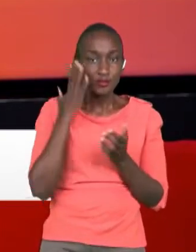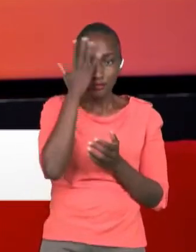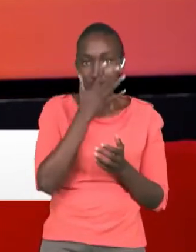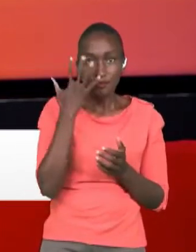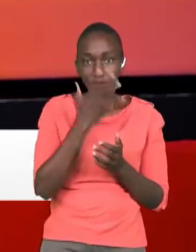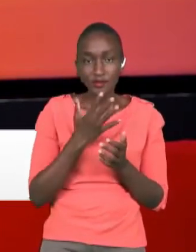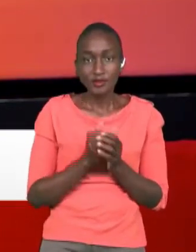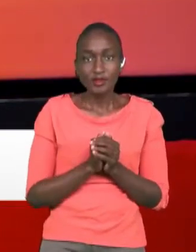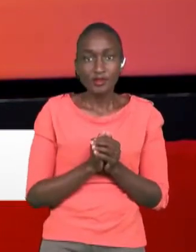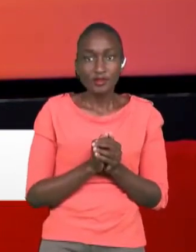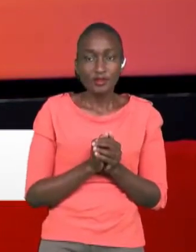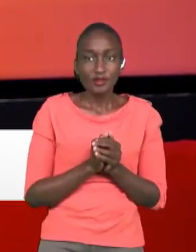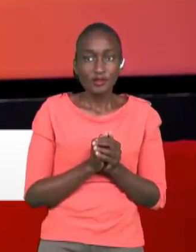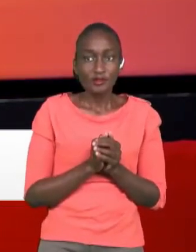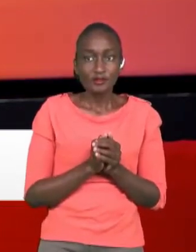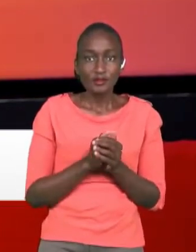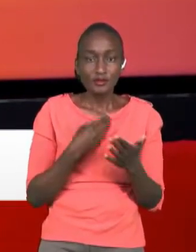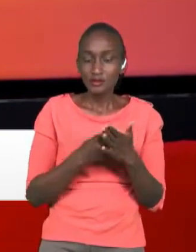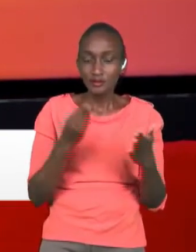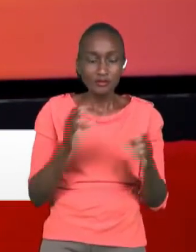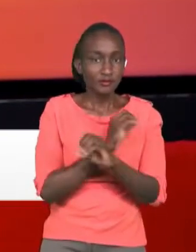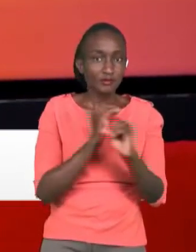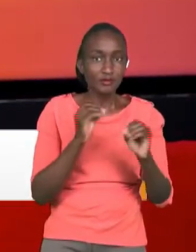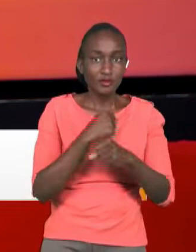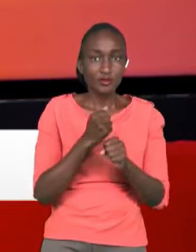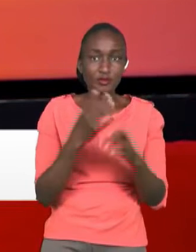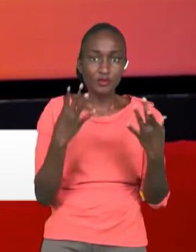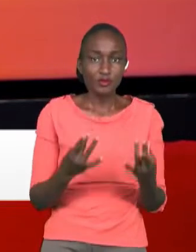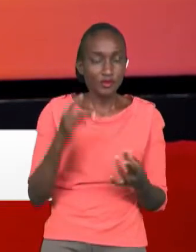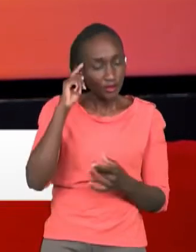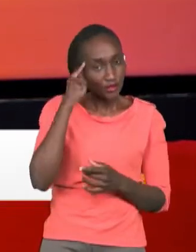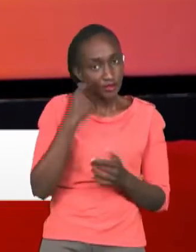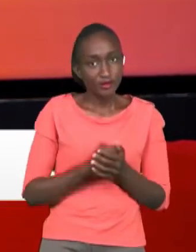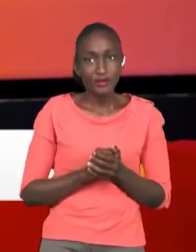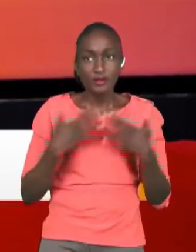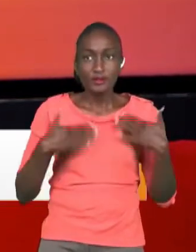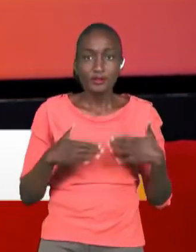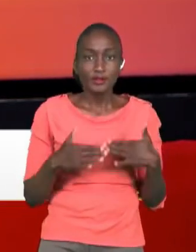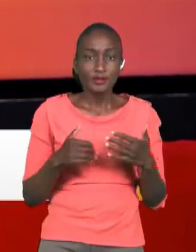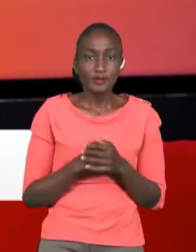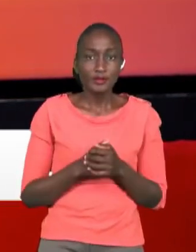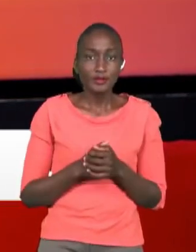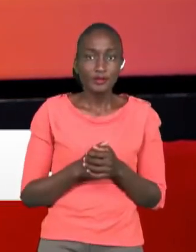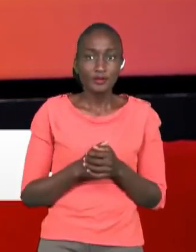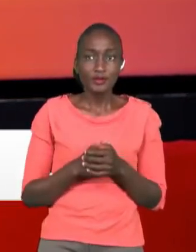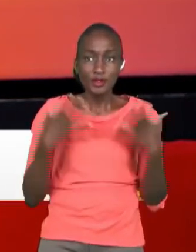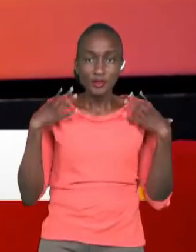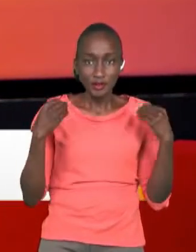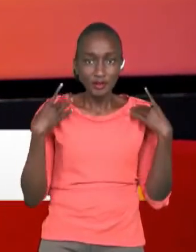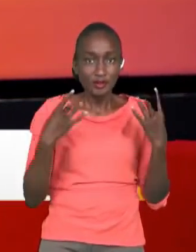towel, and really it's not expensive to do yoga. So I think people should practice